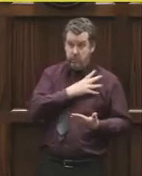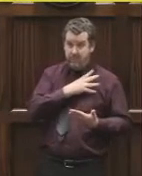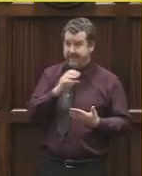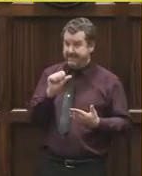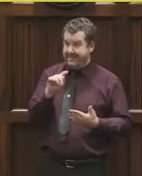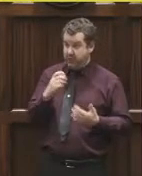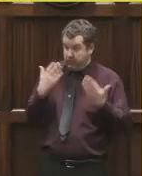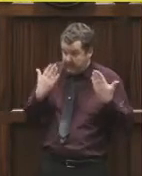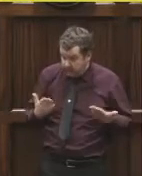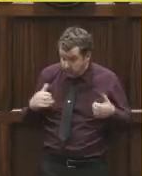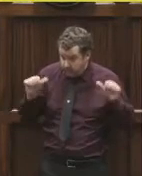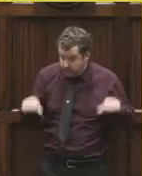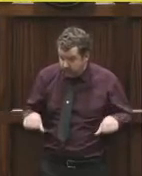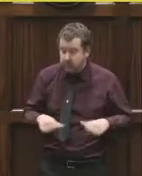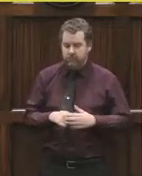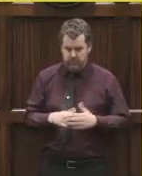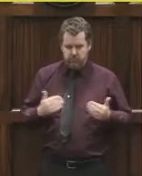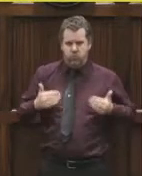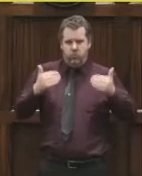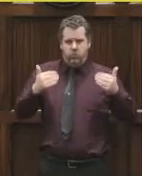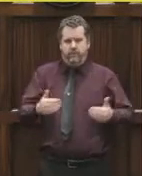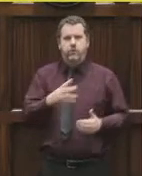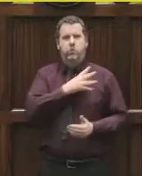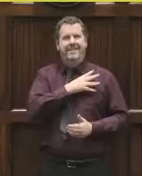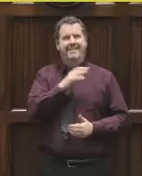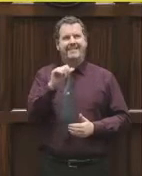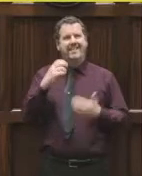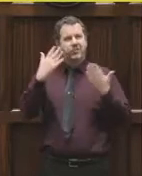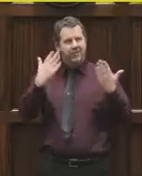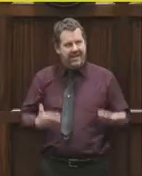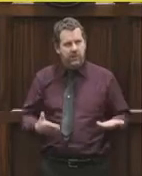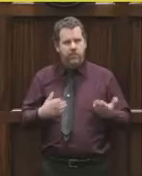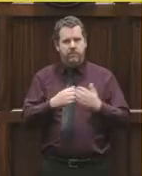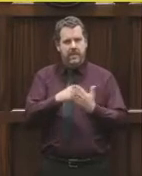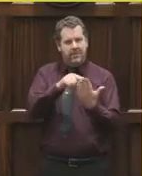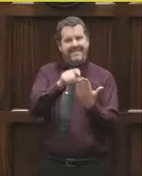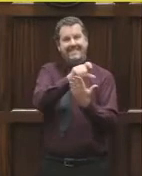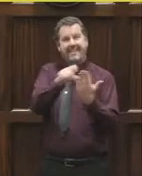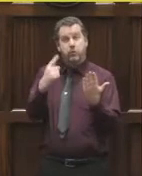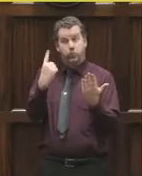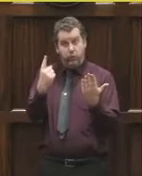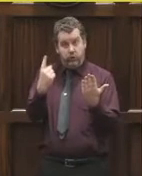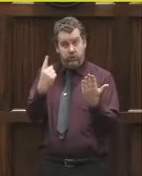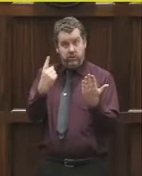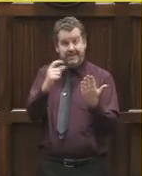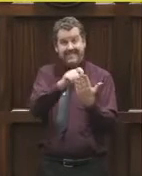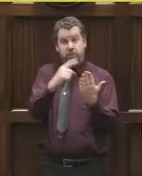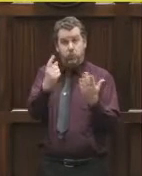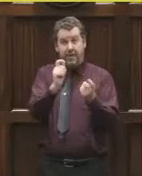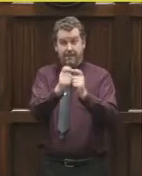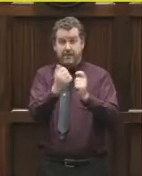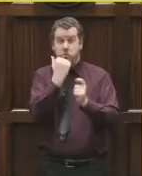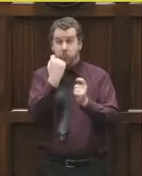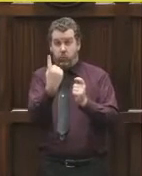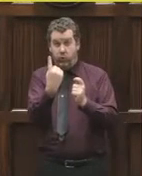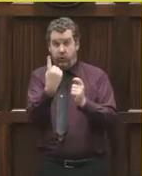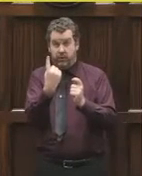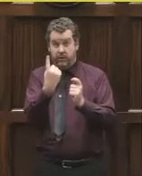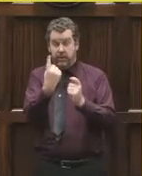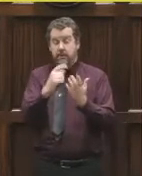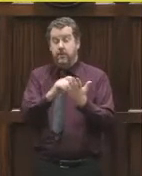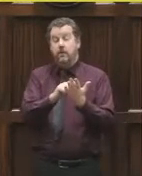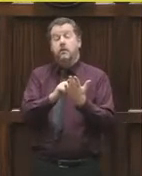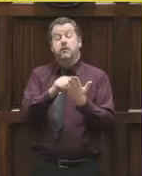take it now? Okay, we'll move straight into committee stage. We look at section 1. Section 1, Amendment 1 is in the name of the